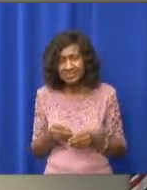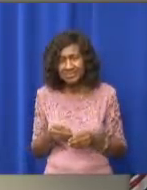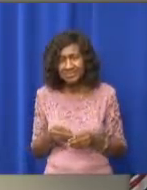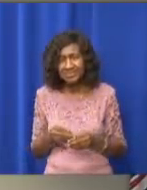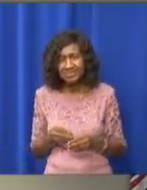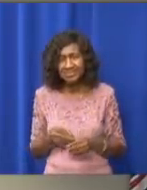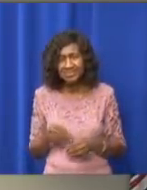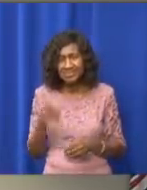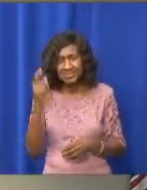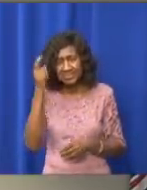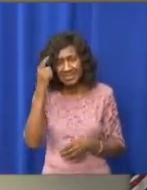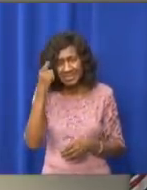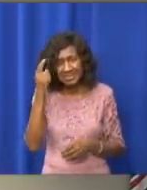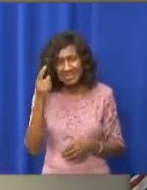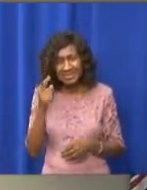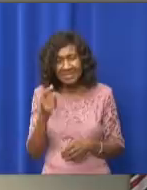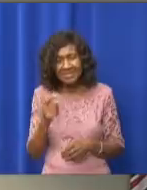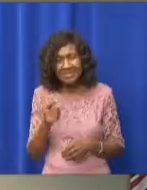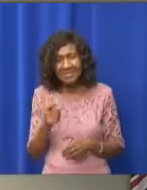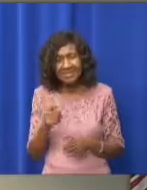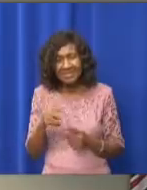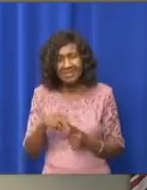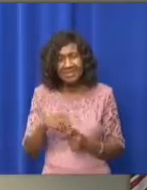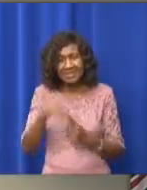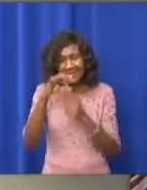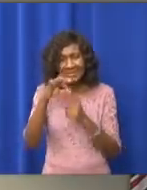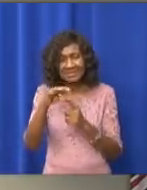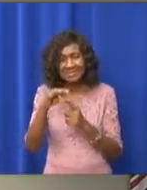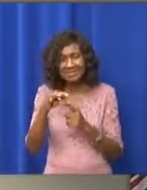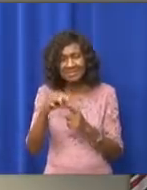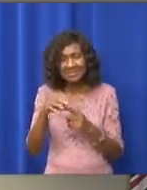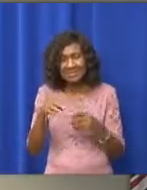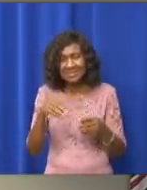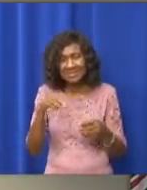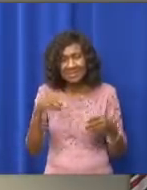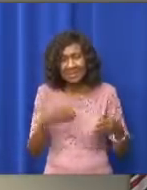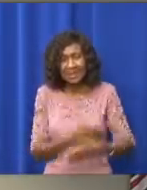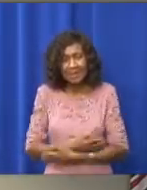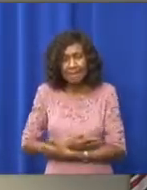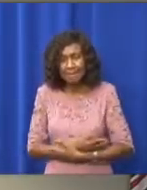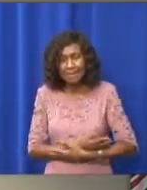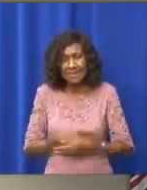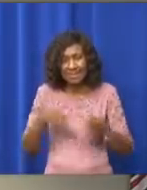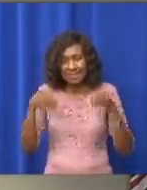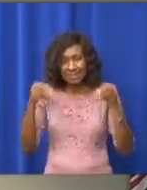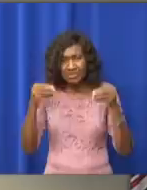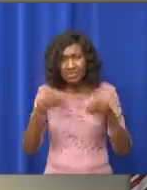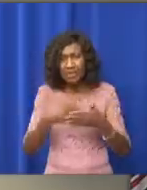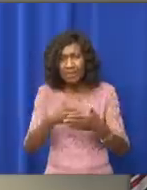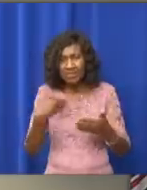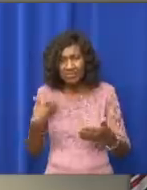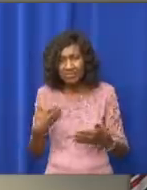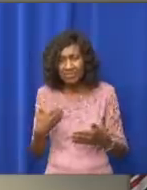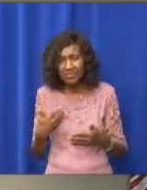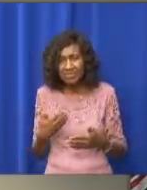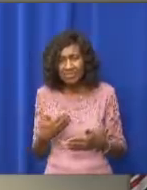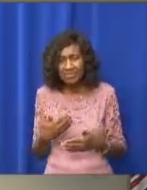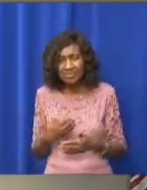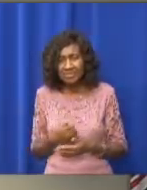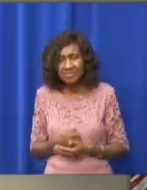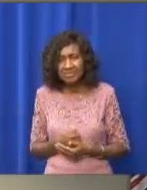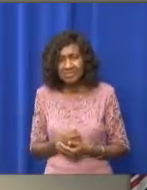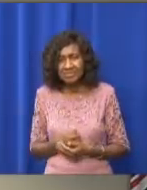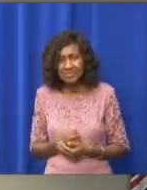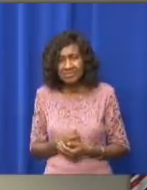I think we exempted baby shops some long time ago now. They've been open. So they're fully open, or it's just